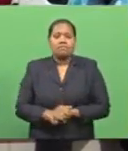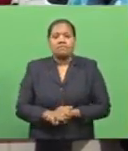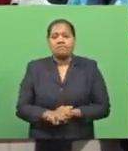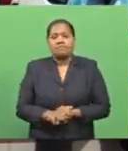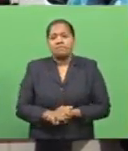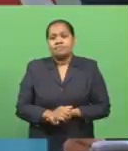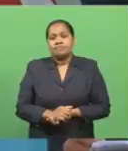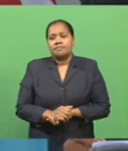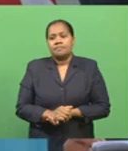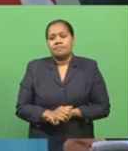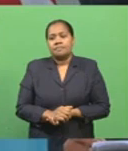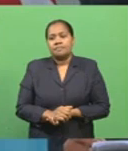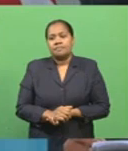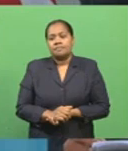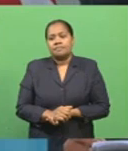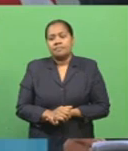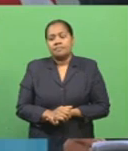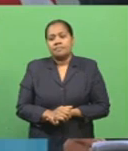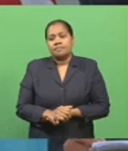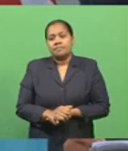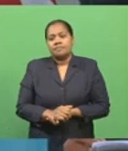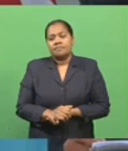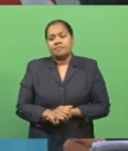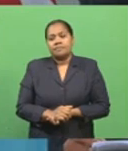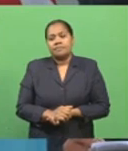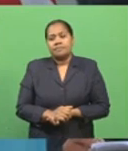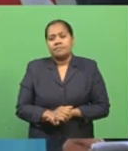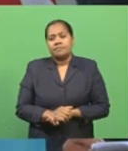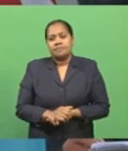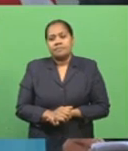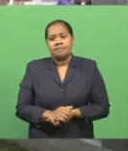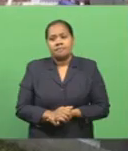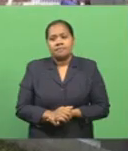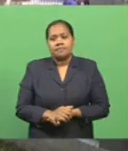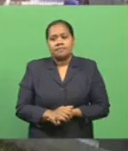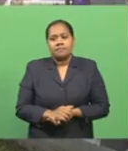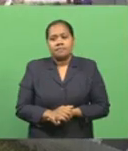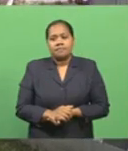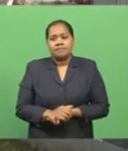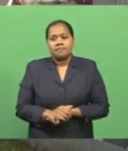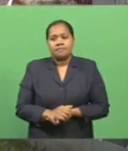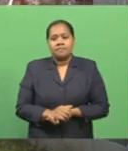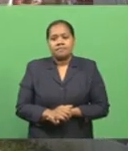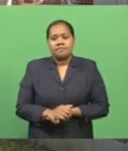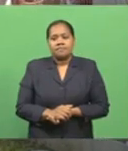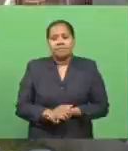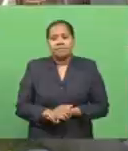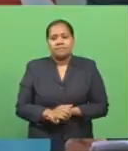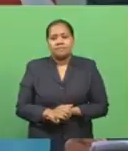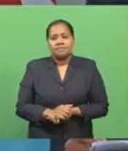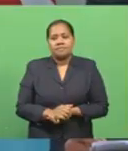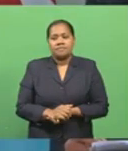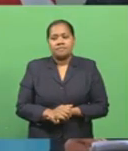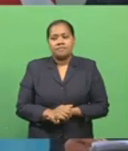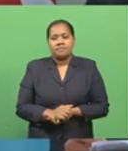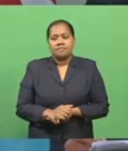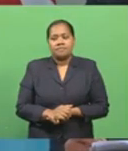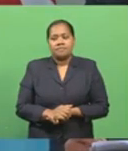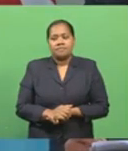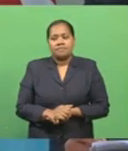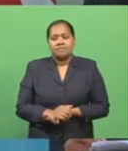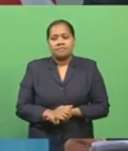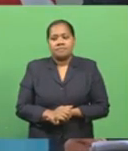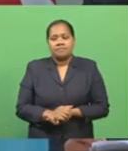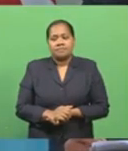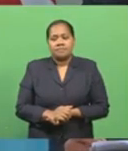by FTUC, prior to the budget, as you know that I mentioned that in Parliament. Many of those things we've